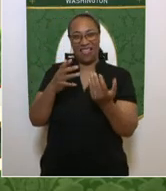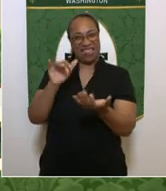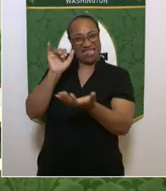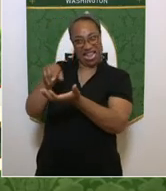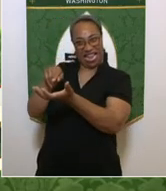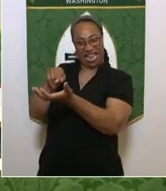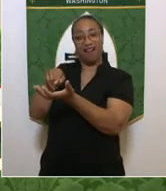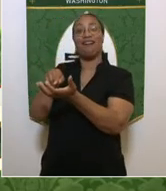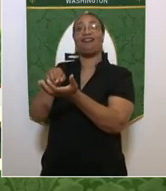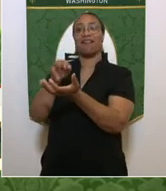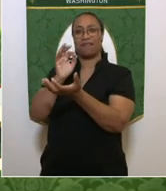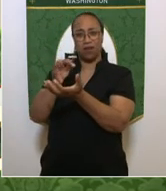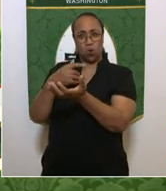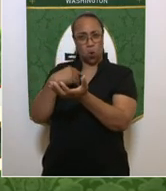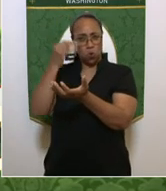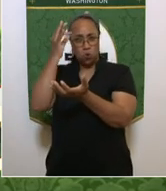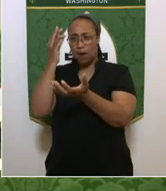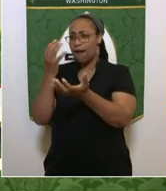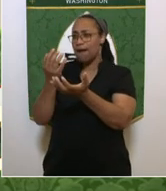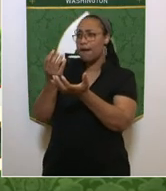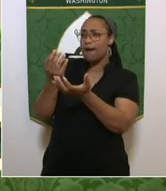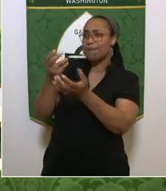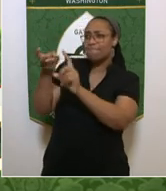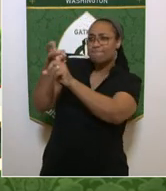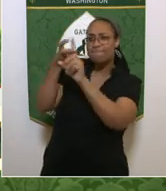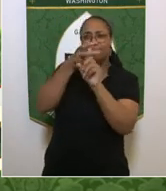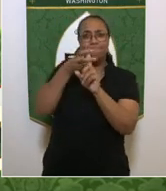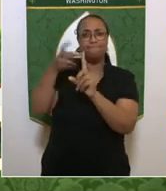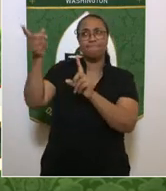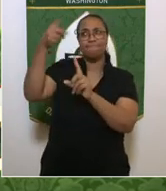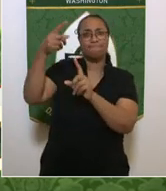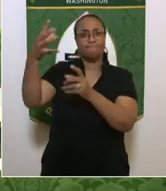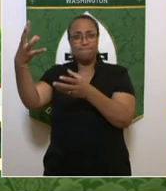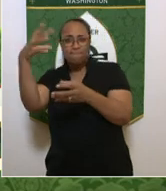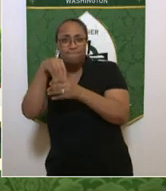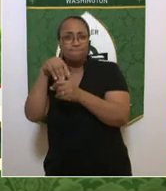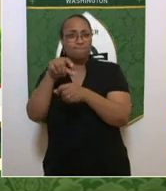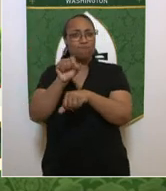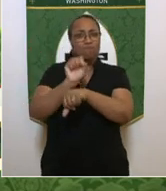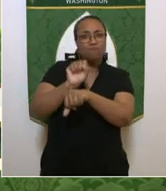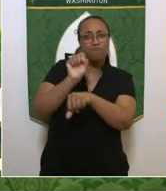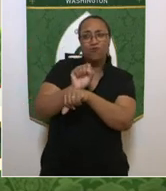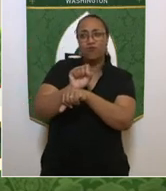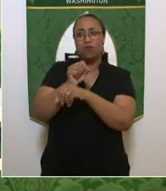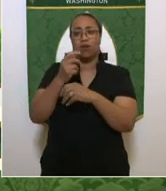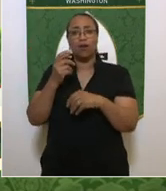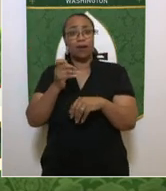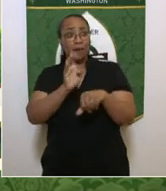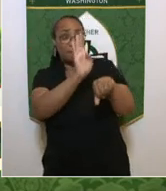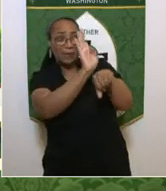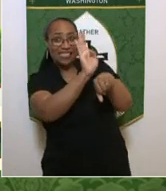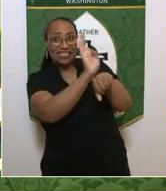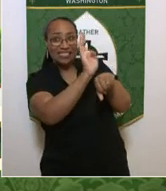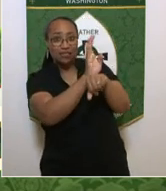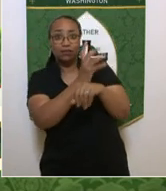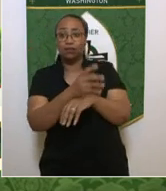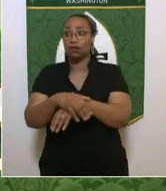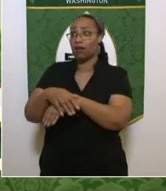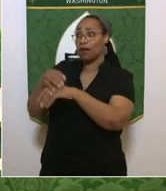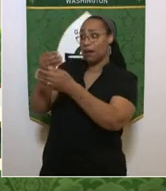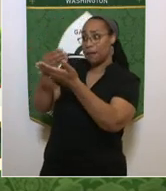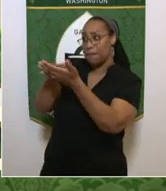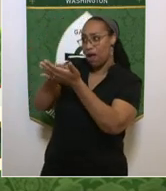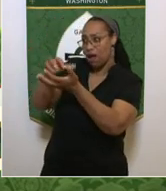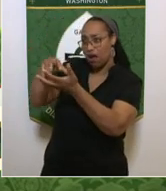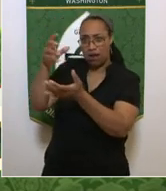jobs here. And as a result, a lot of people are doing really well in our city. But